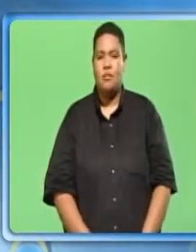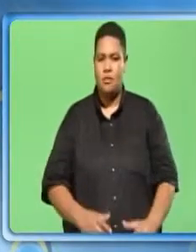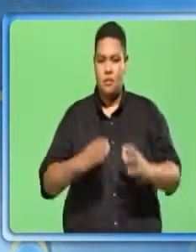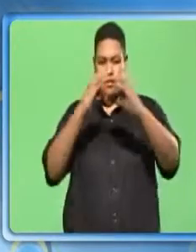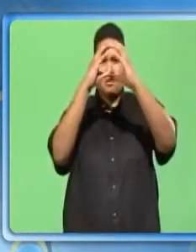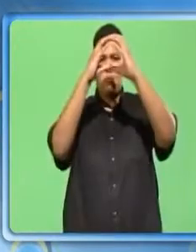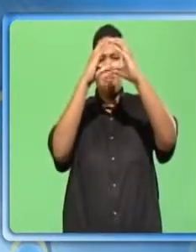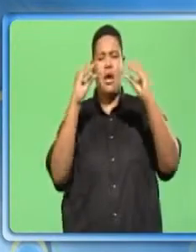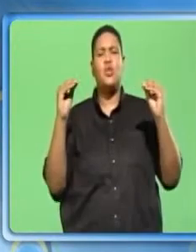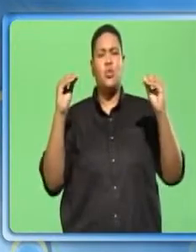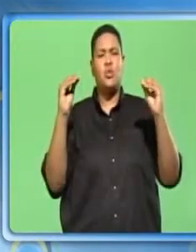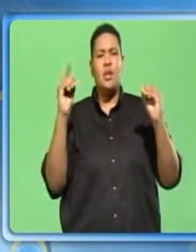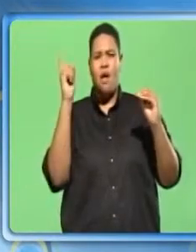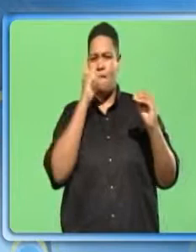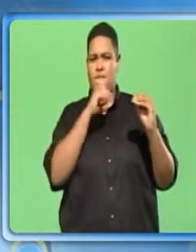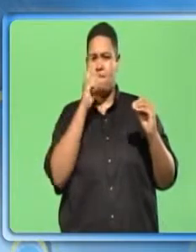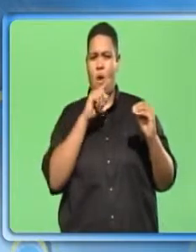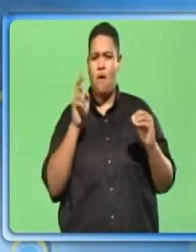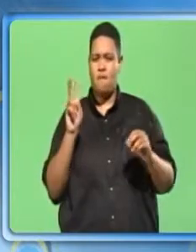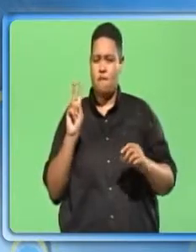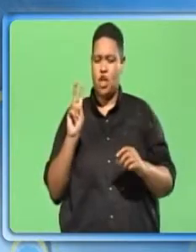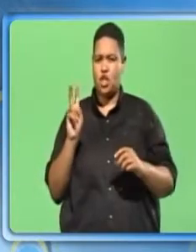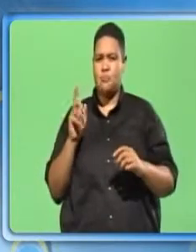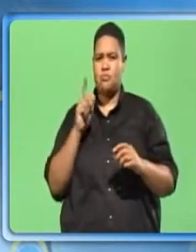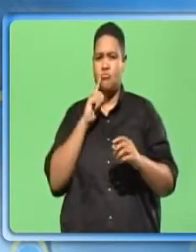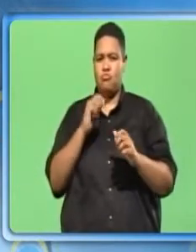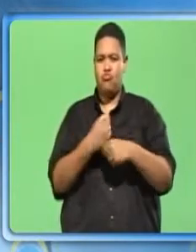Mitosis and artificial vegetative reproduction.